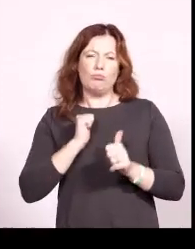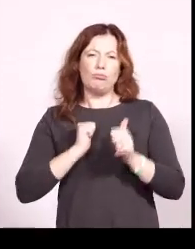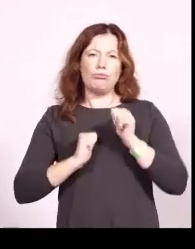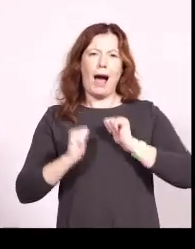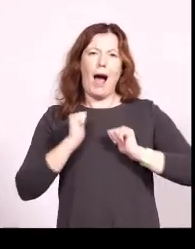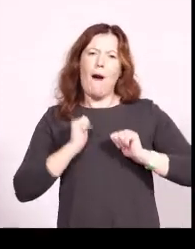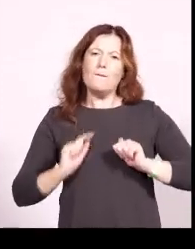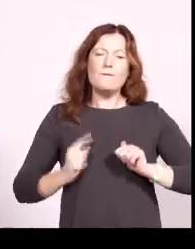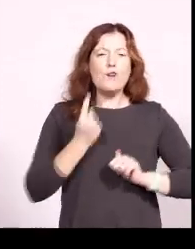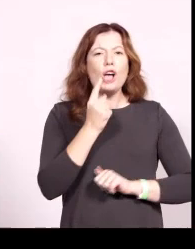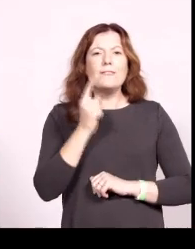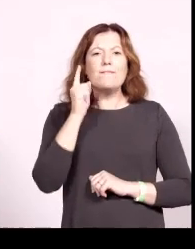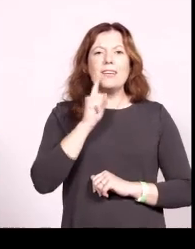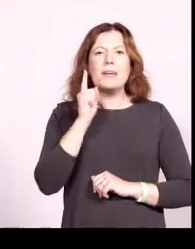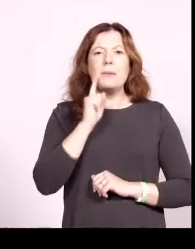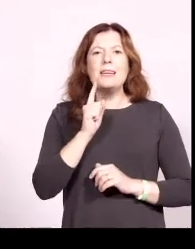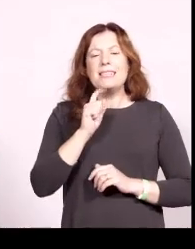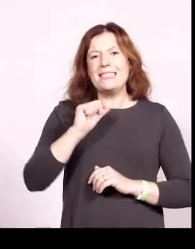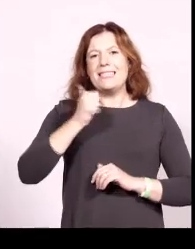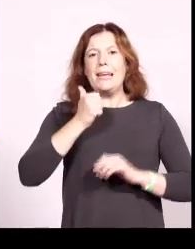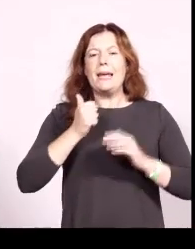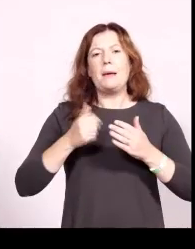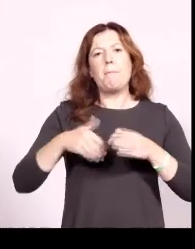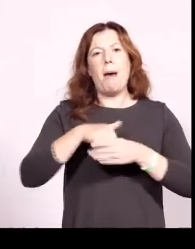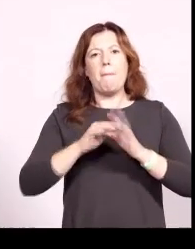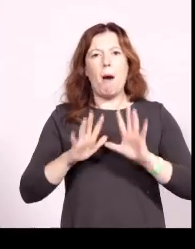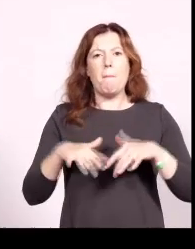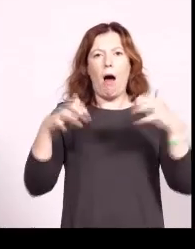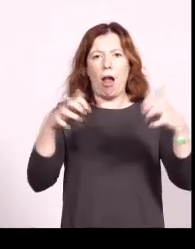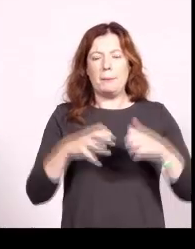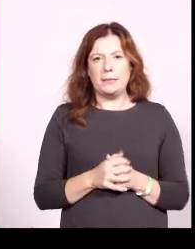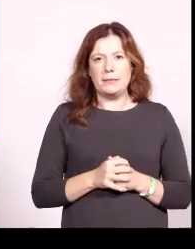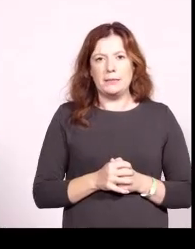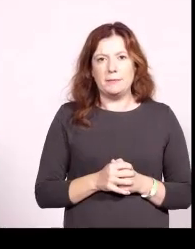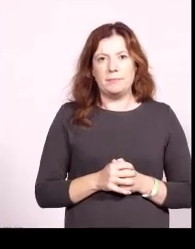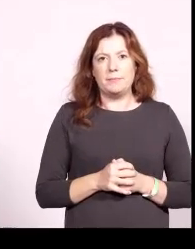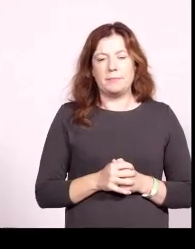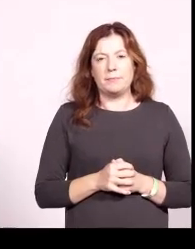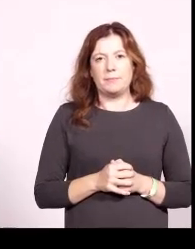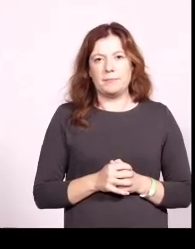UK's first female Sikh Member of Parliament.